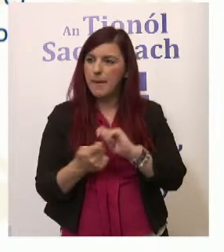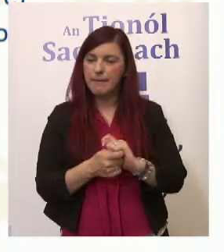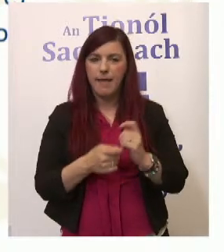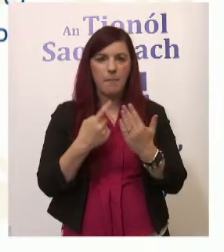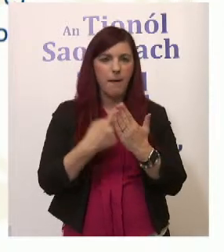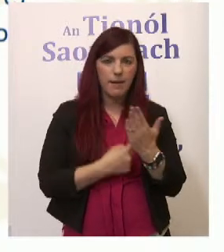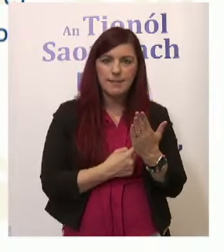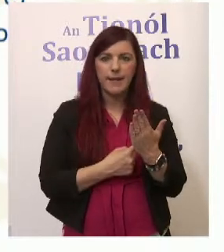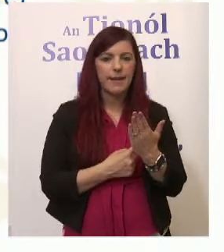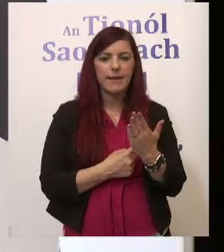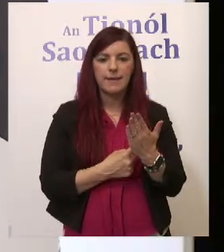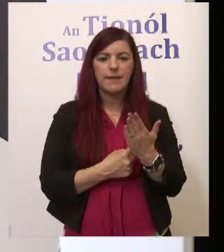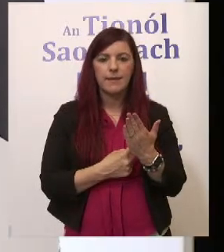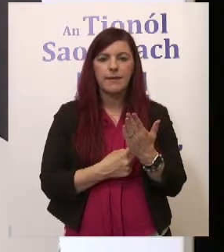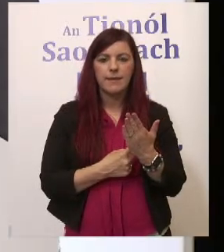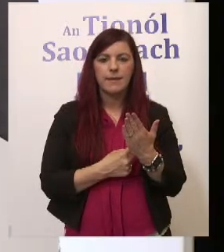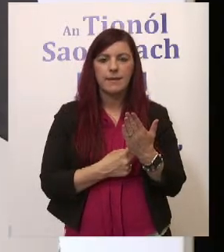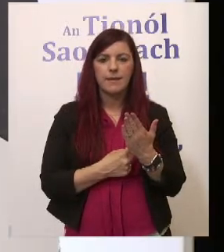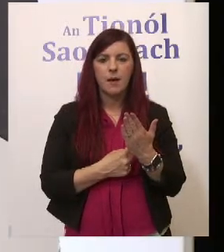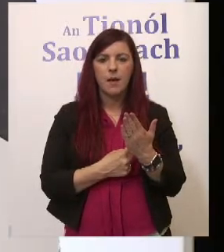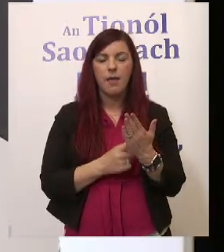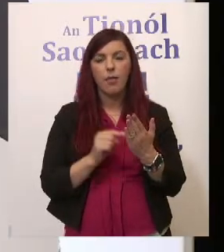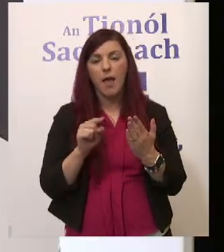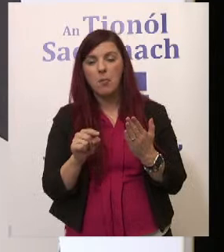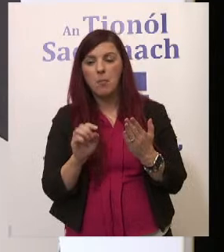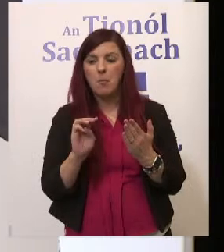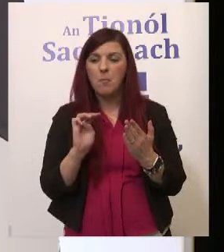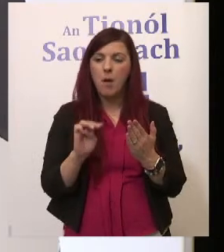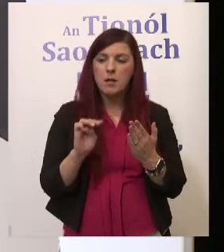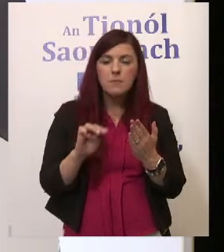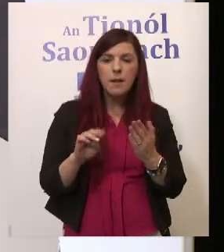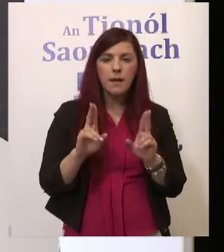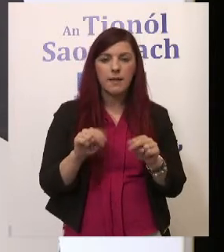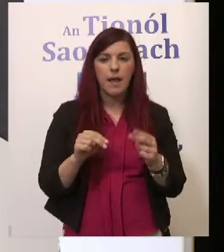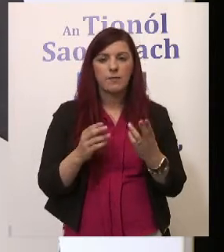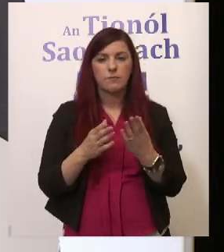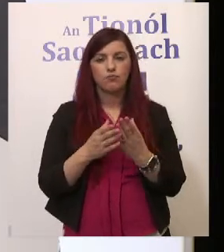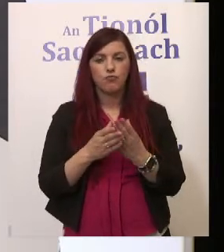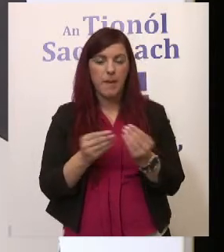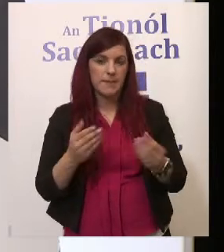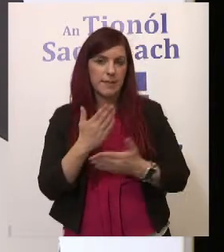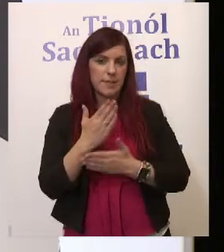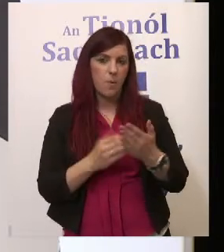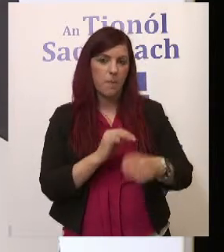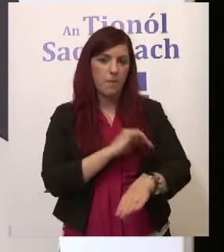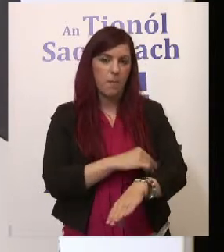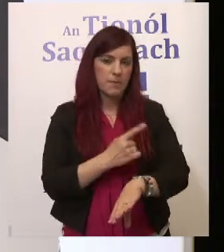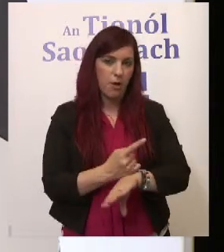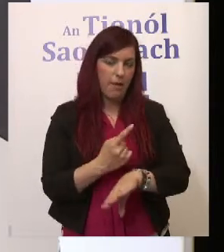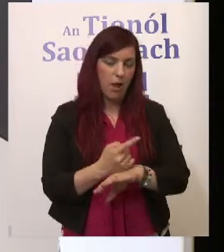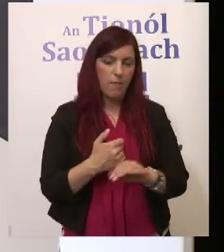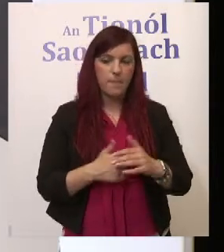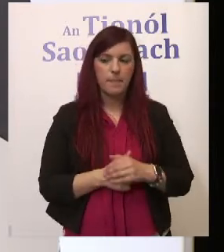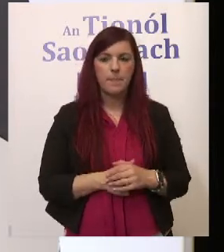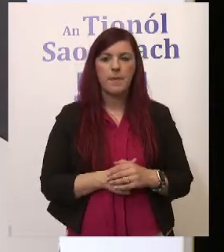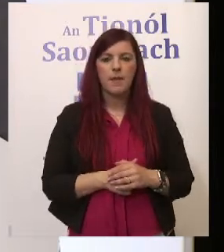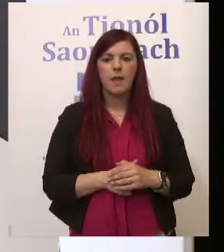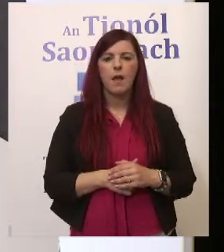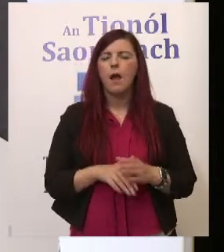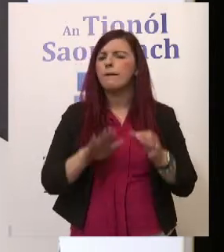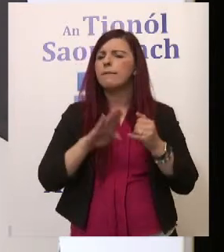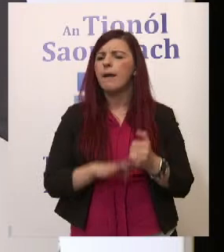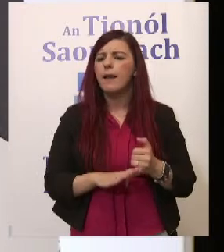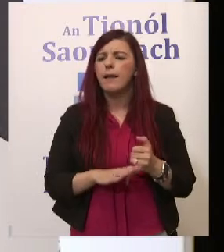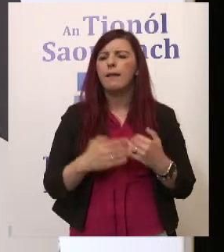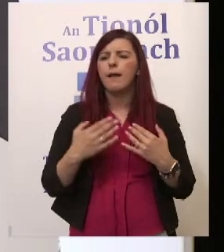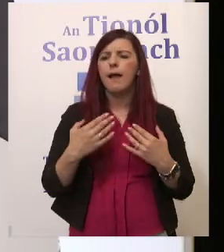reform that could remedy these problems that our cities face. And finally, there's